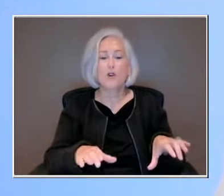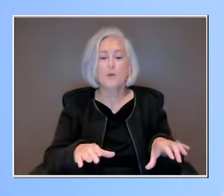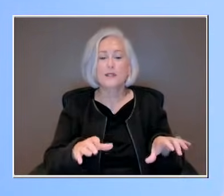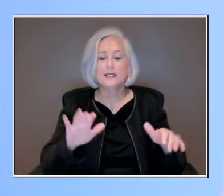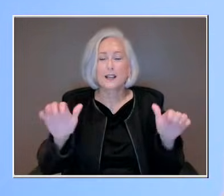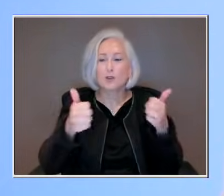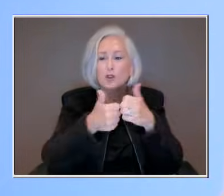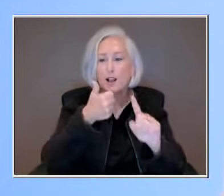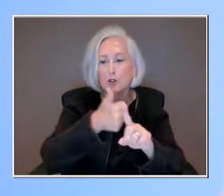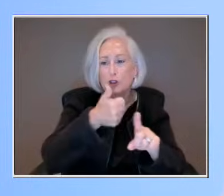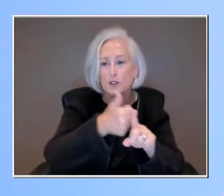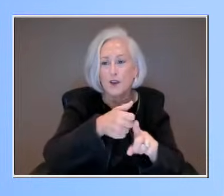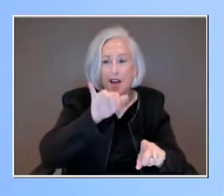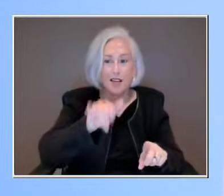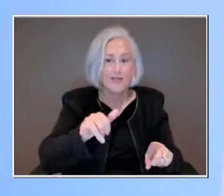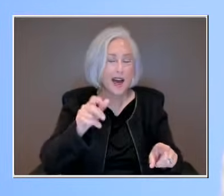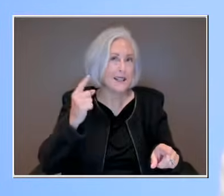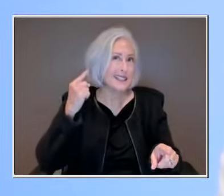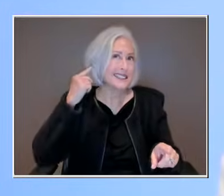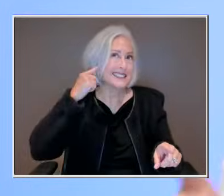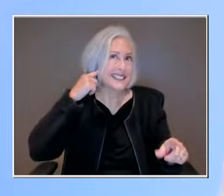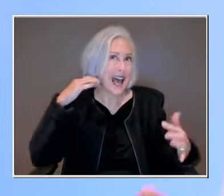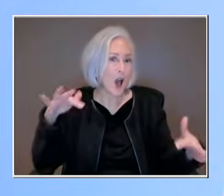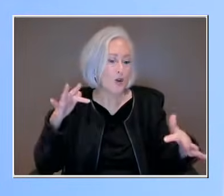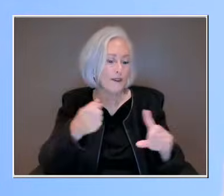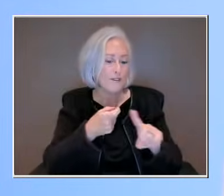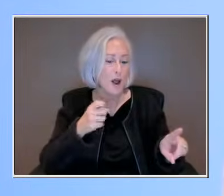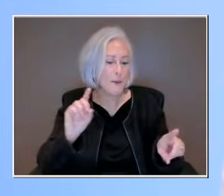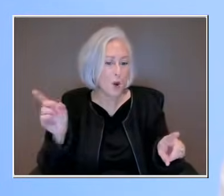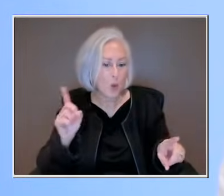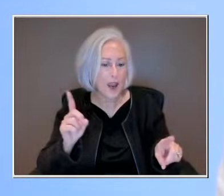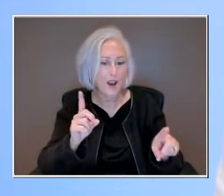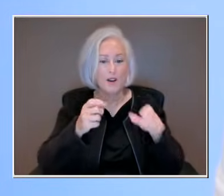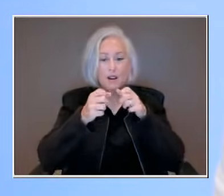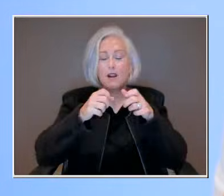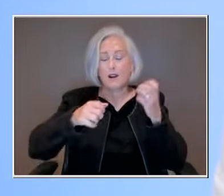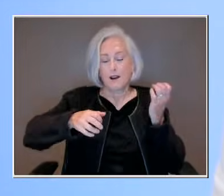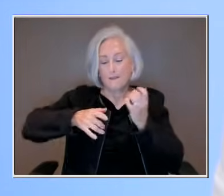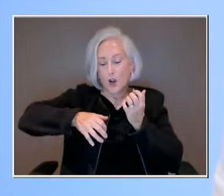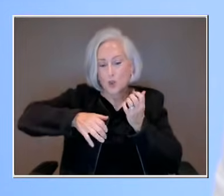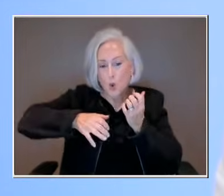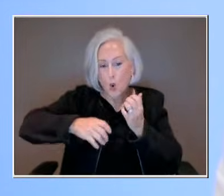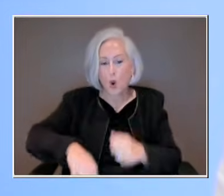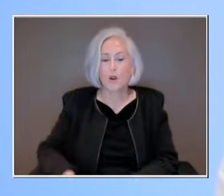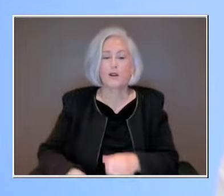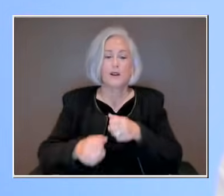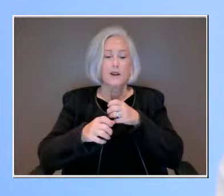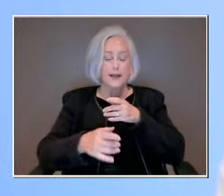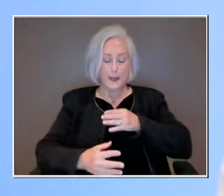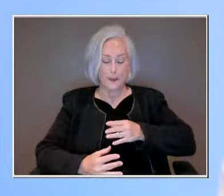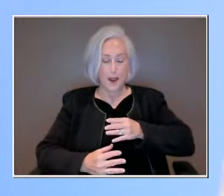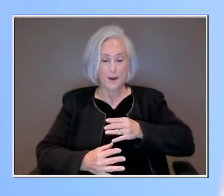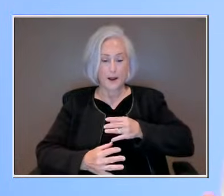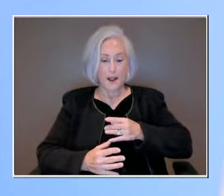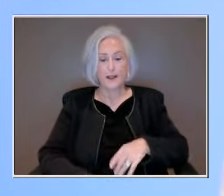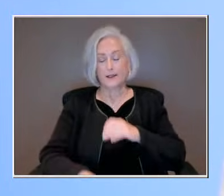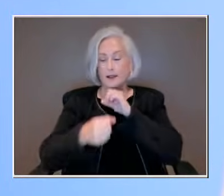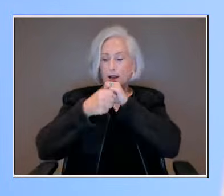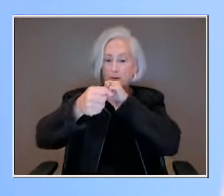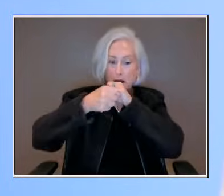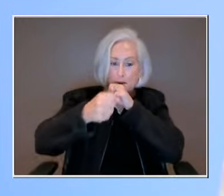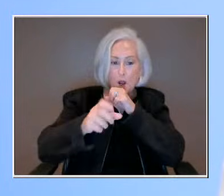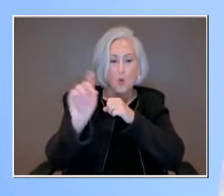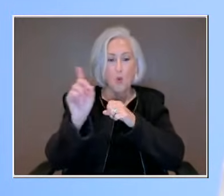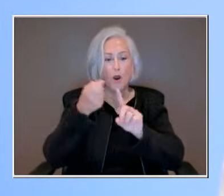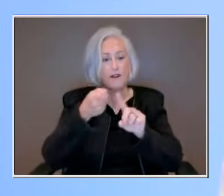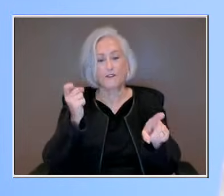from a French horn? Is that coming from a clarinet? Pull out all your music if you haven't listened to it in a while, and just